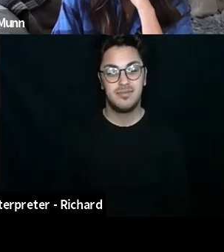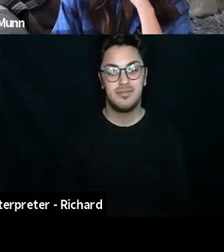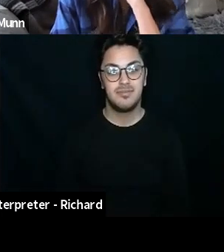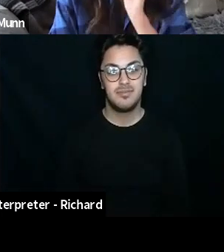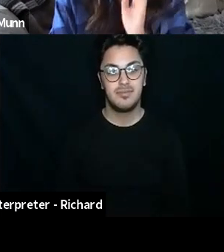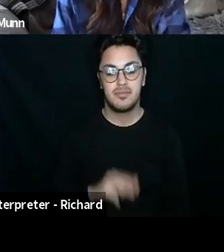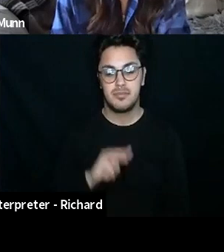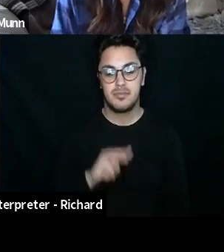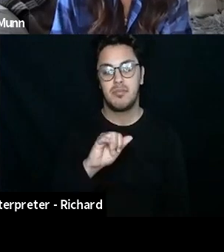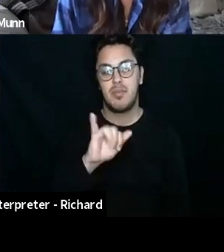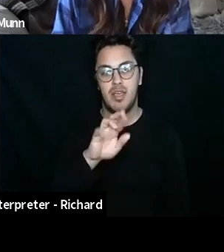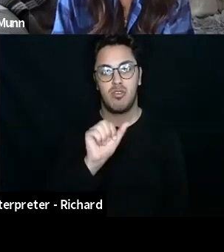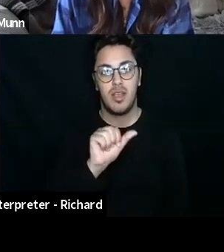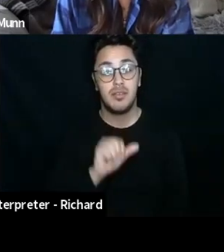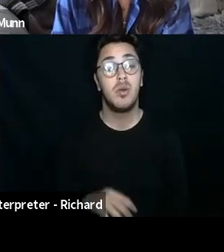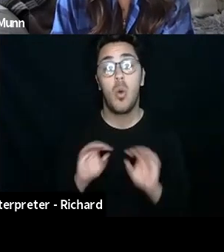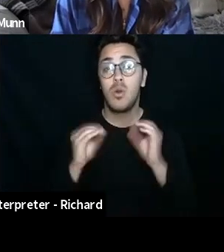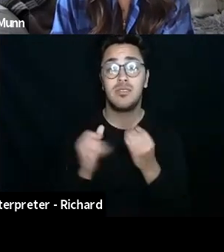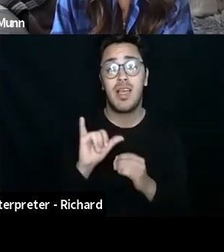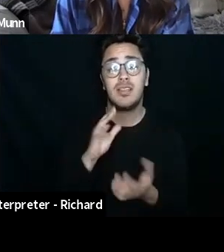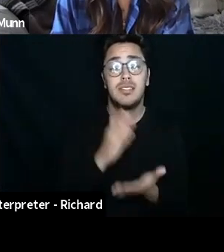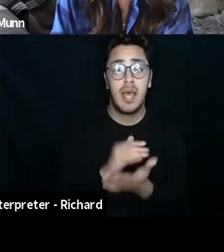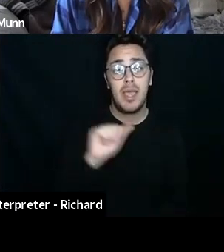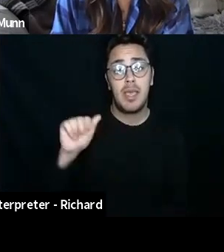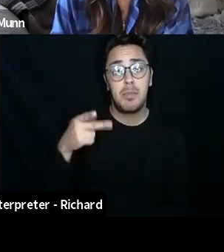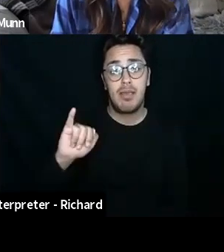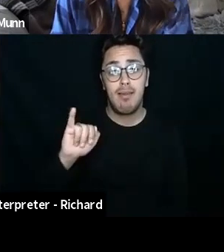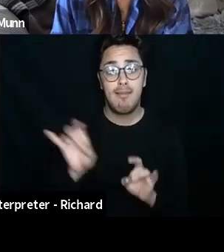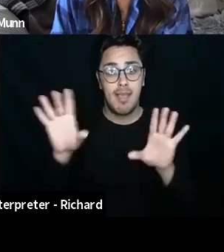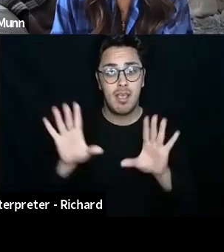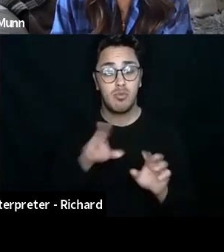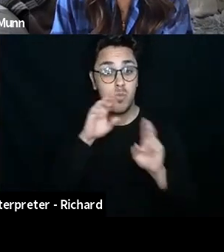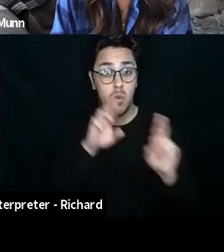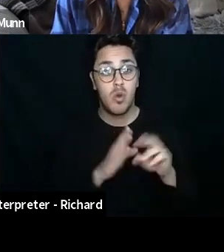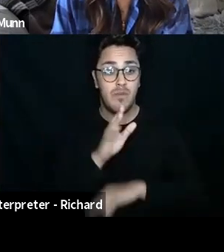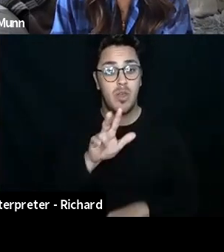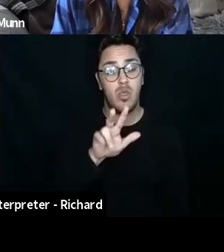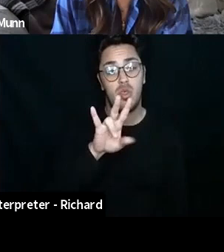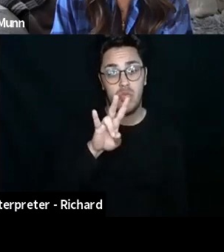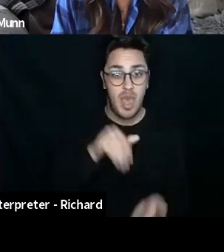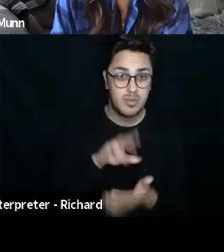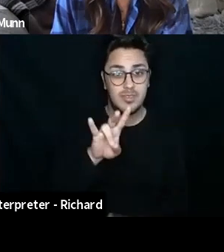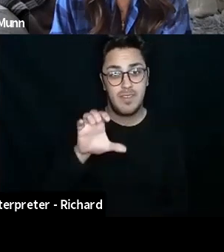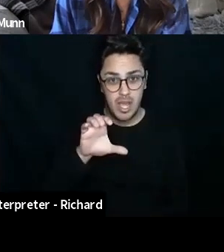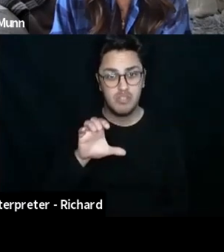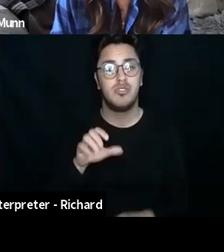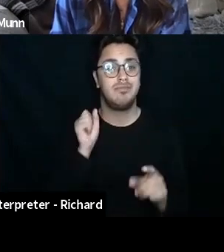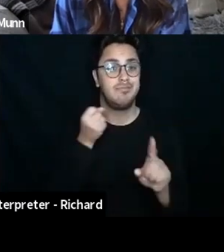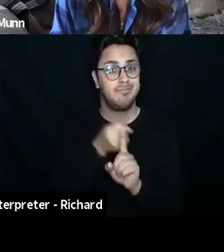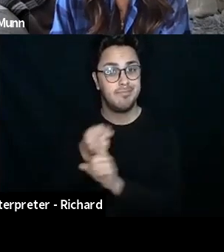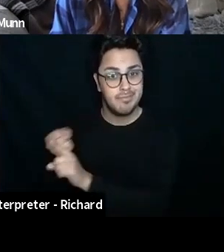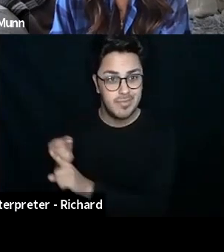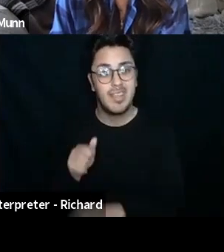Though organizations like Stop AAPI Hate, they've reported over 3,700 incidents of anti-Asian acts